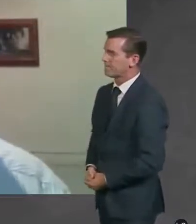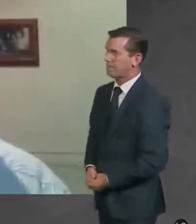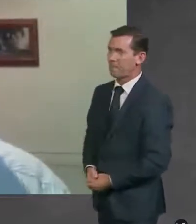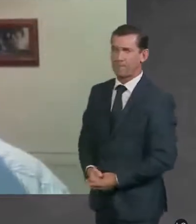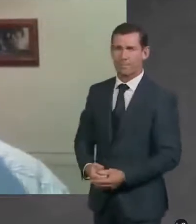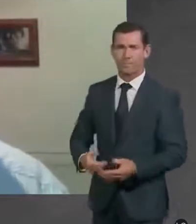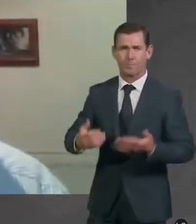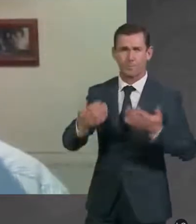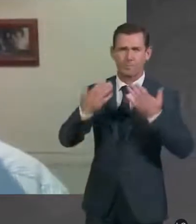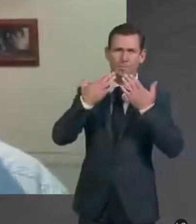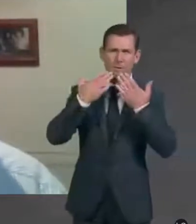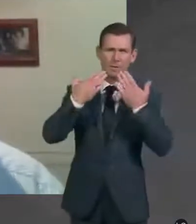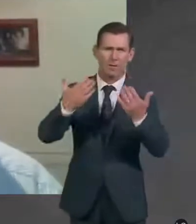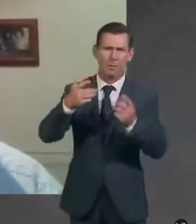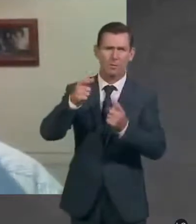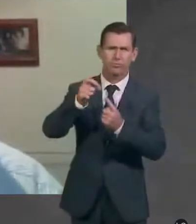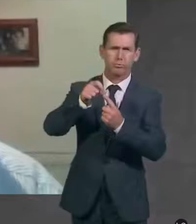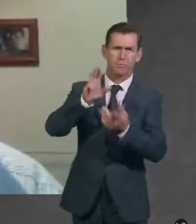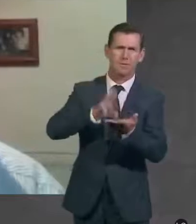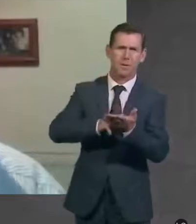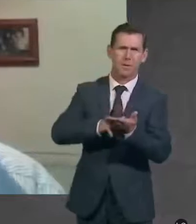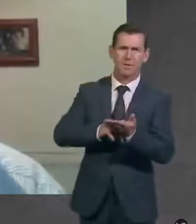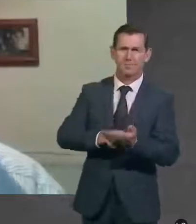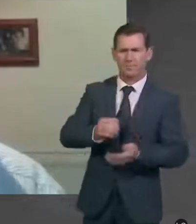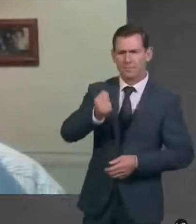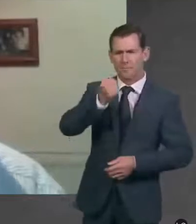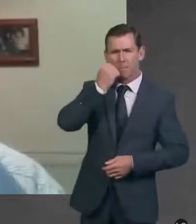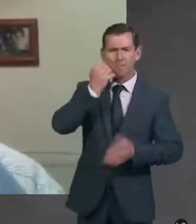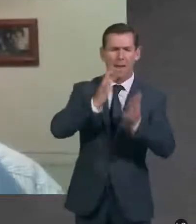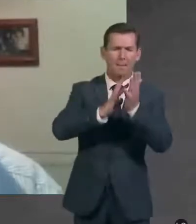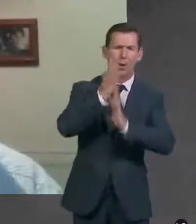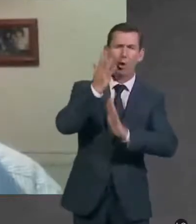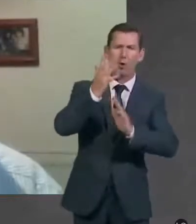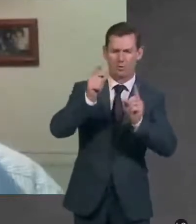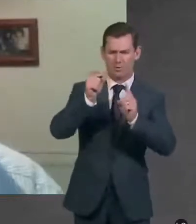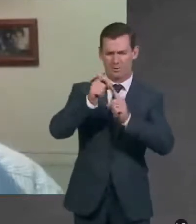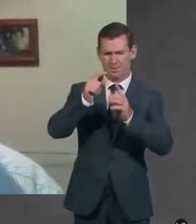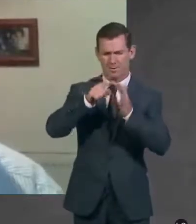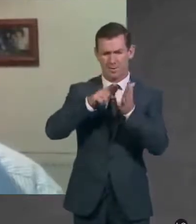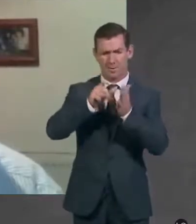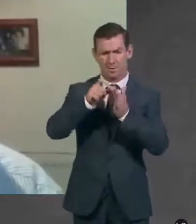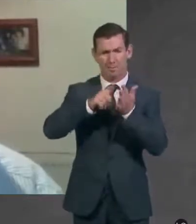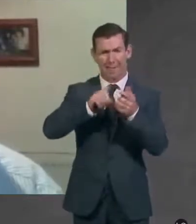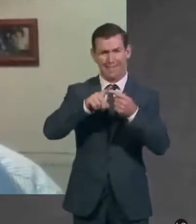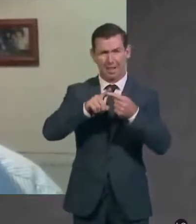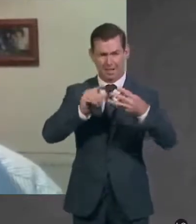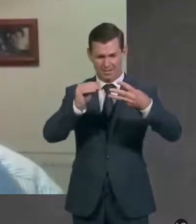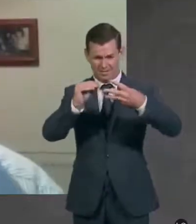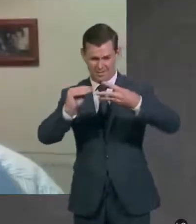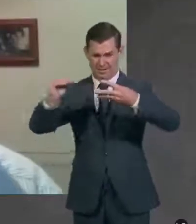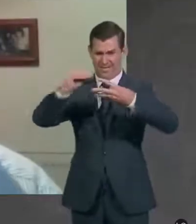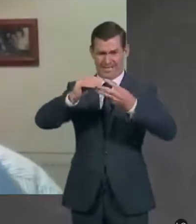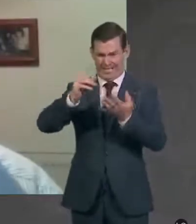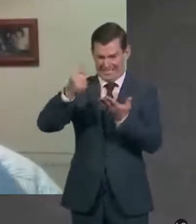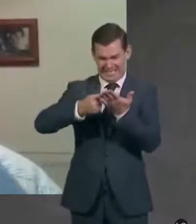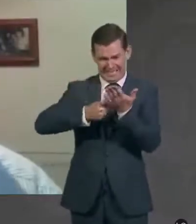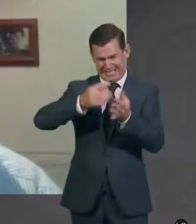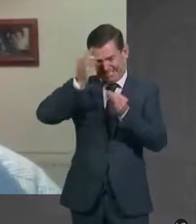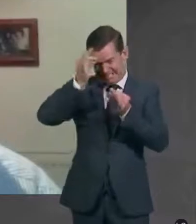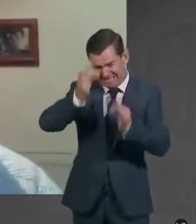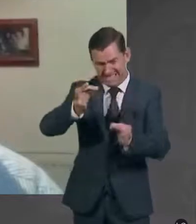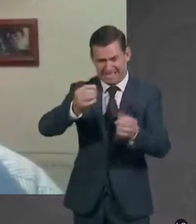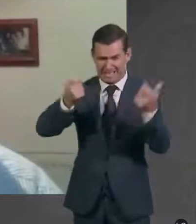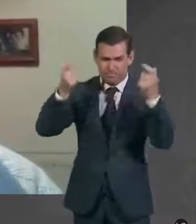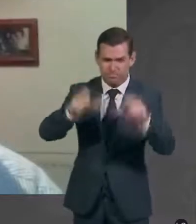Parts of Blackburn and Pendle have been under severe coronavirus restrictions since August. How long do you think